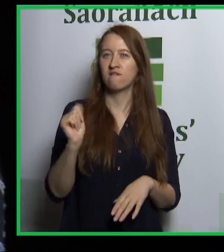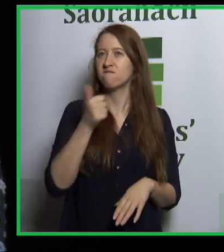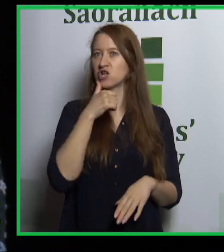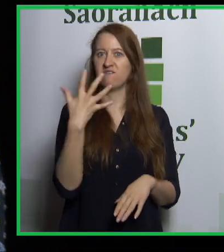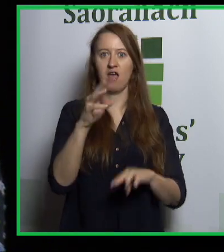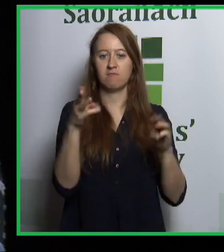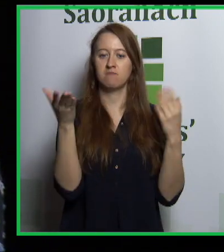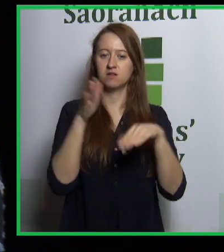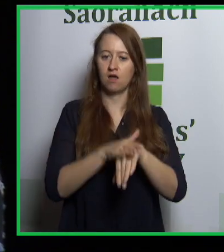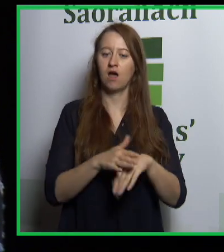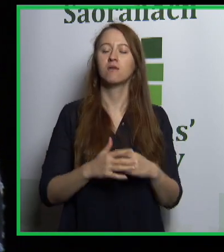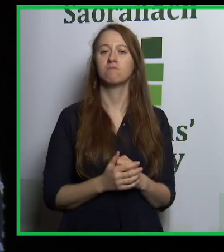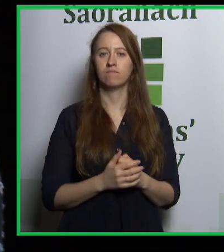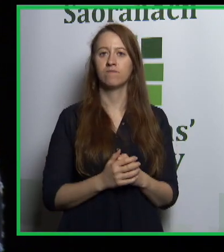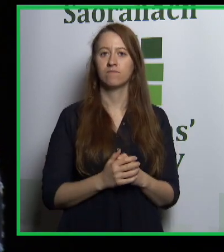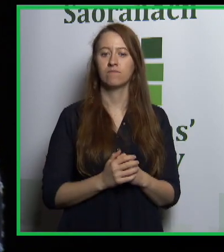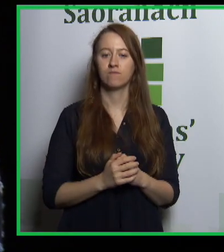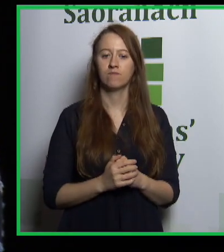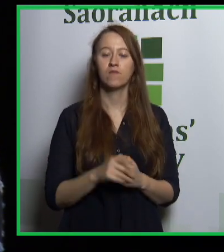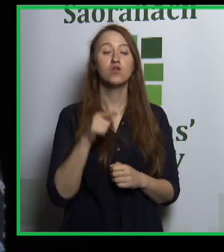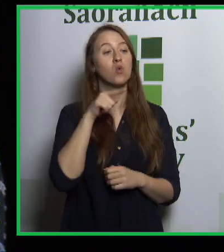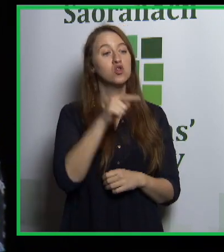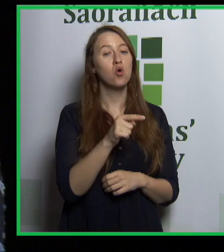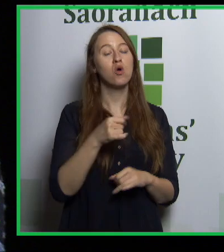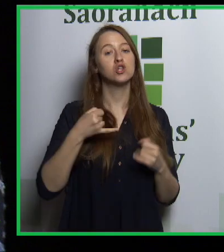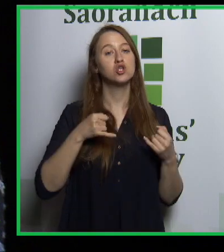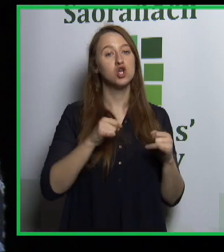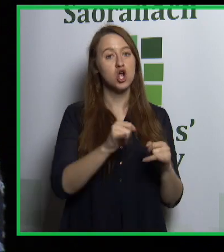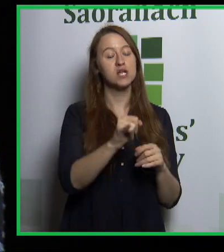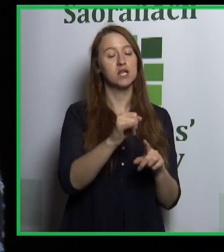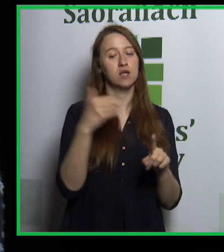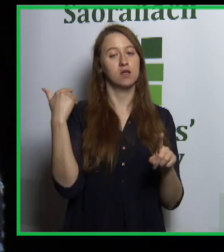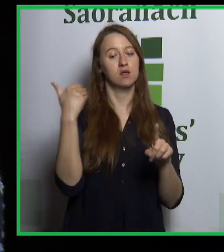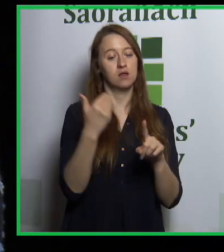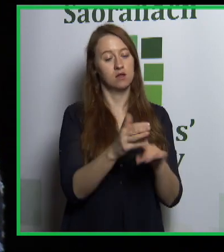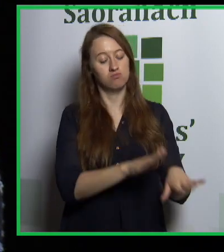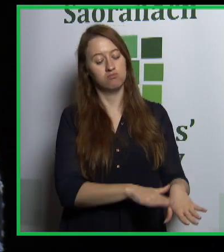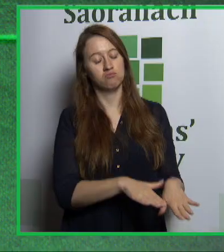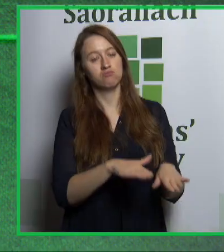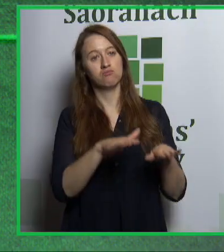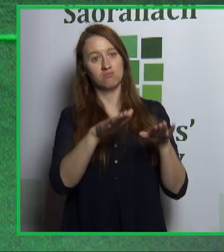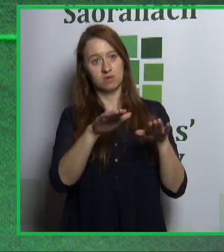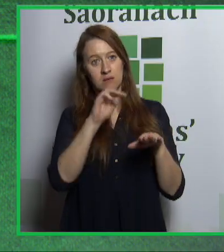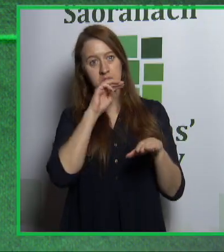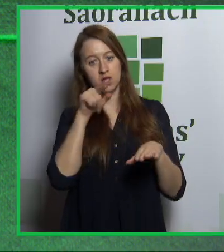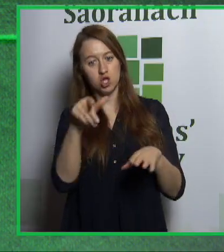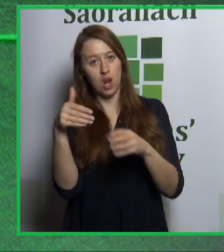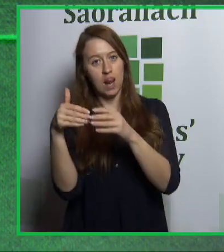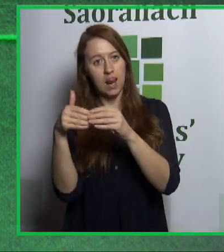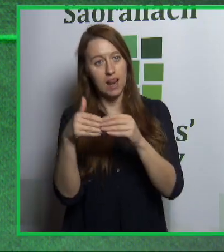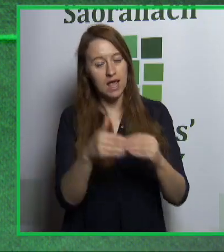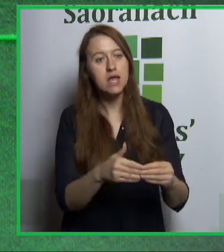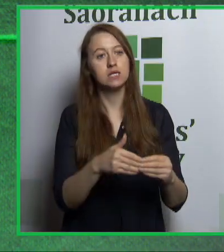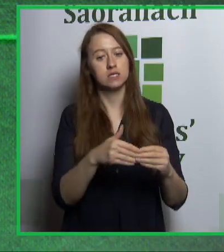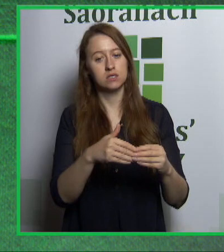person, it set you on a path that ultimately led to you getting a criminal record. Yeah, I